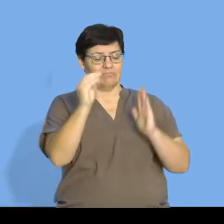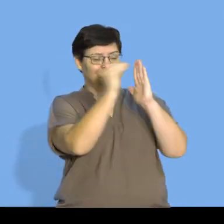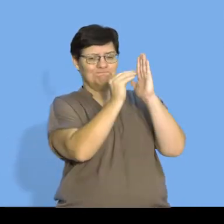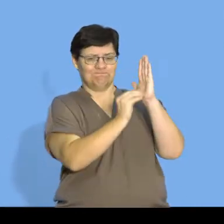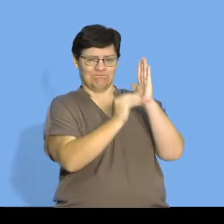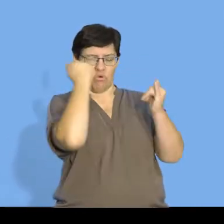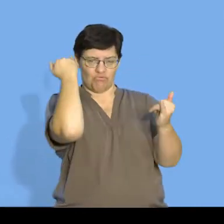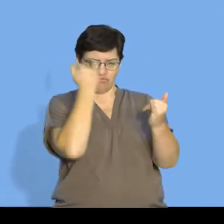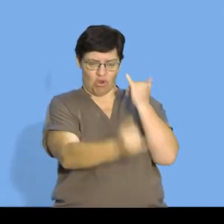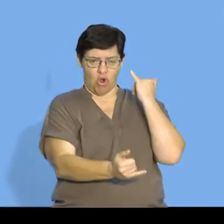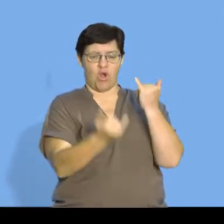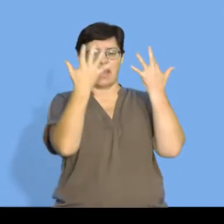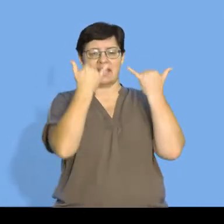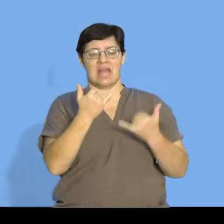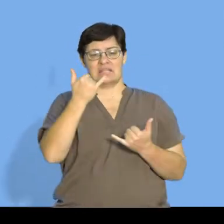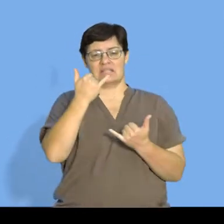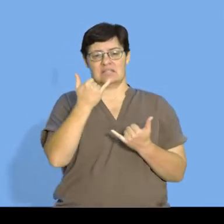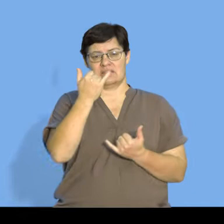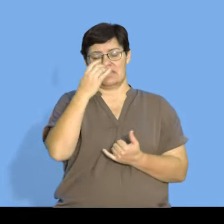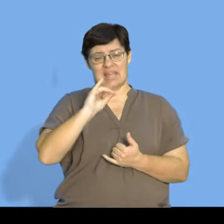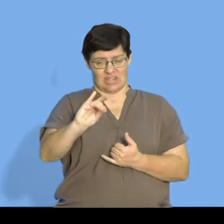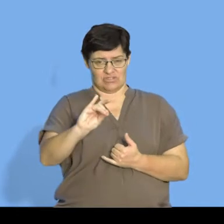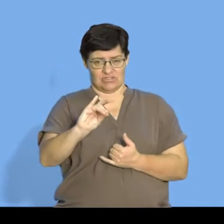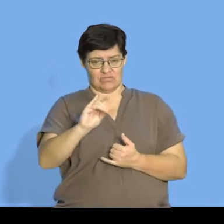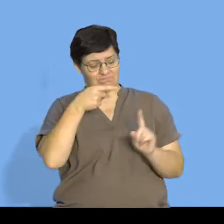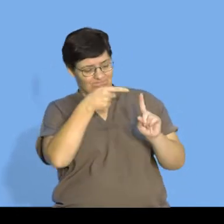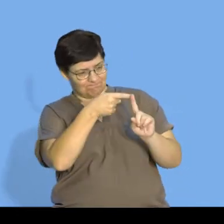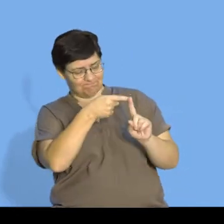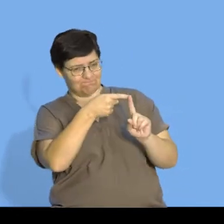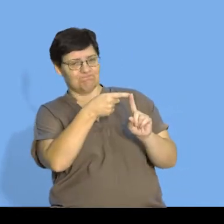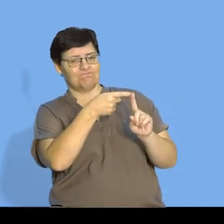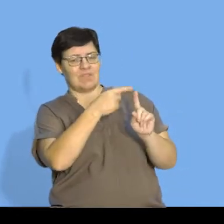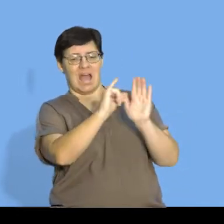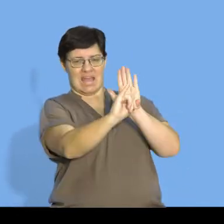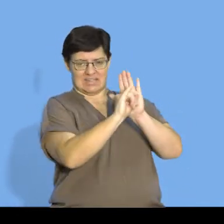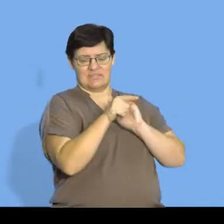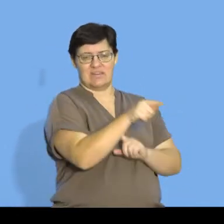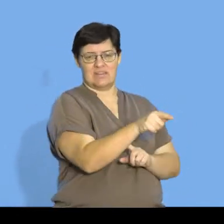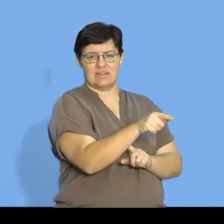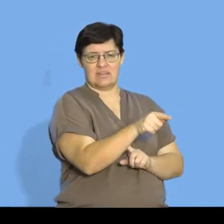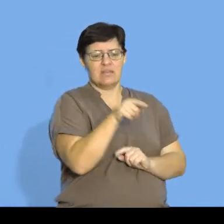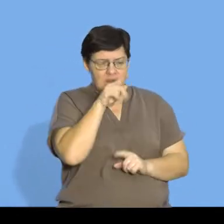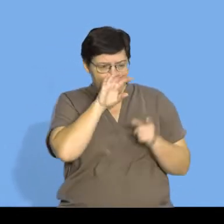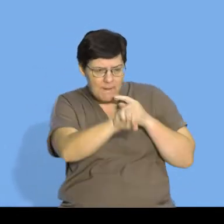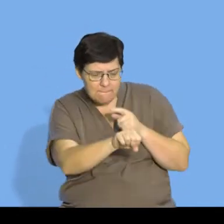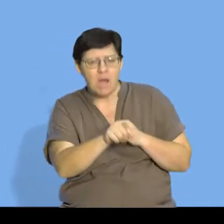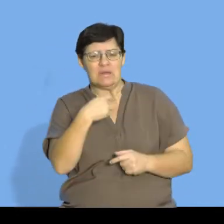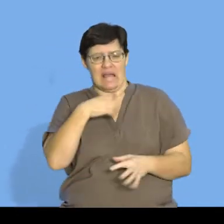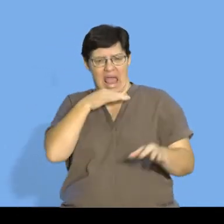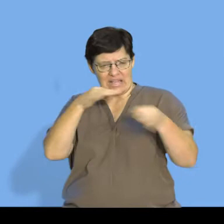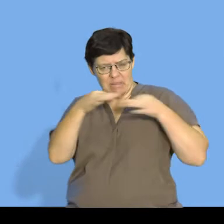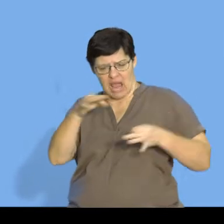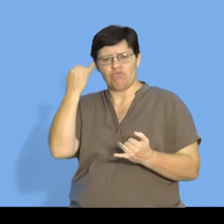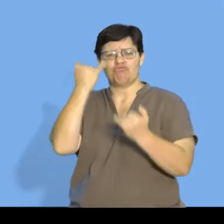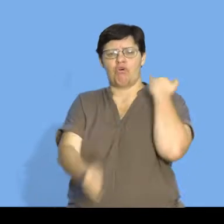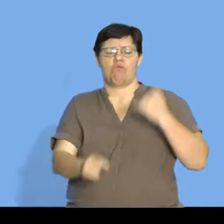incorrect entry in the cash budget and explain why it is incorrect. Okay, let's look